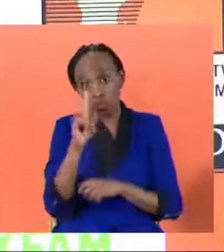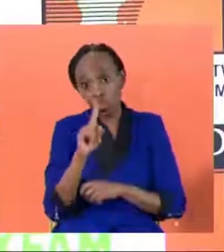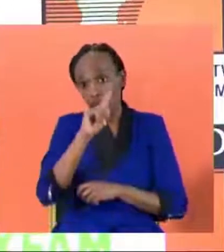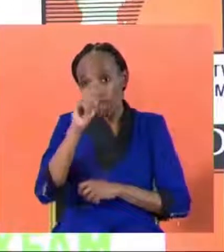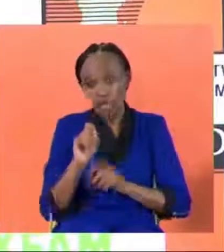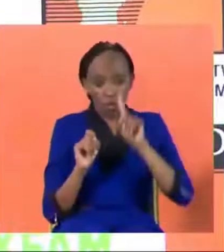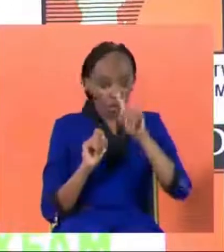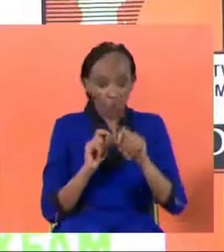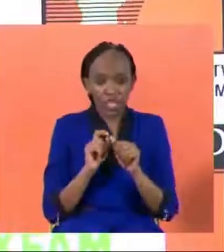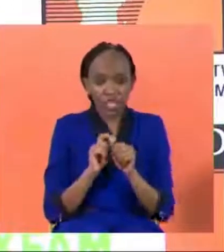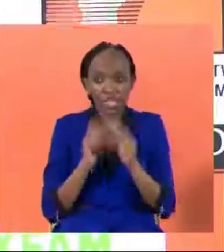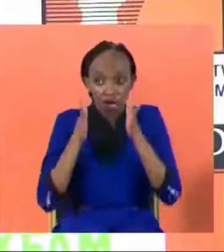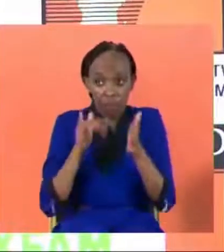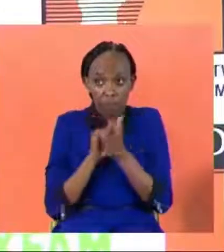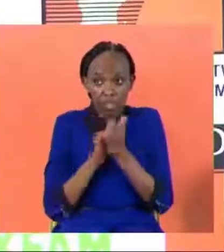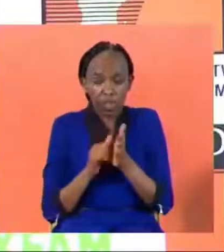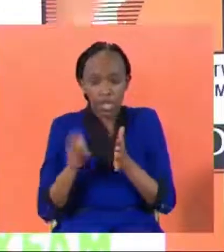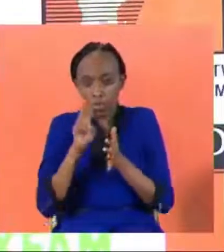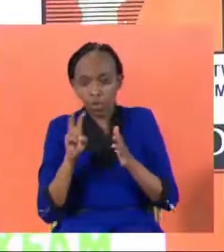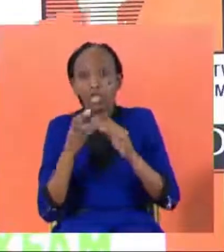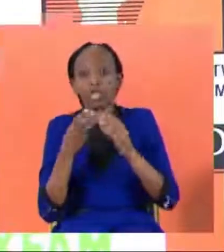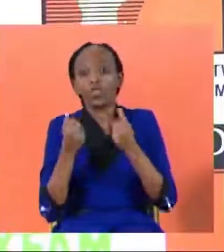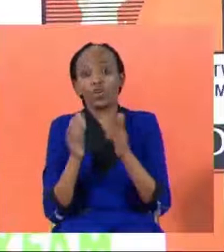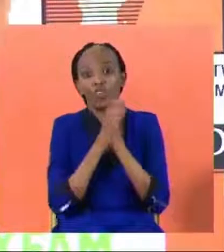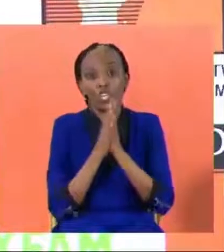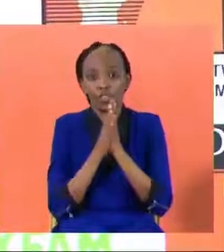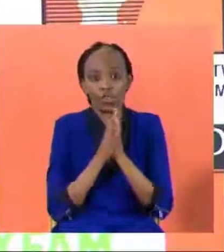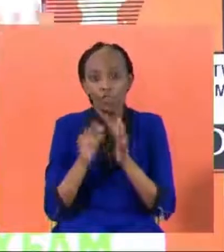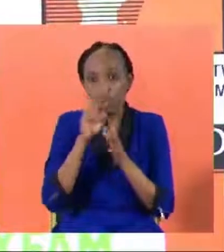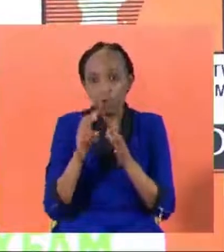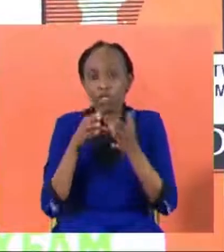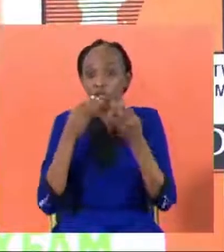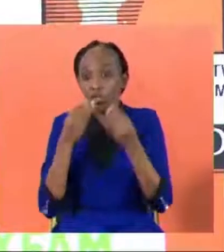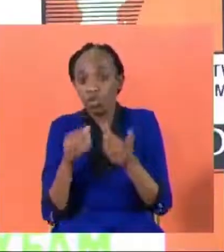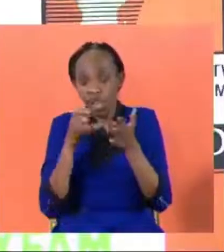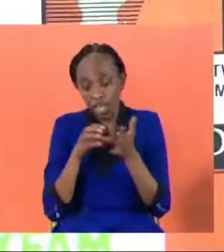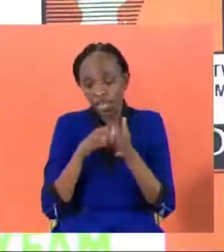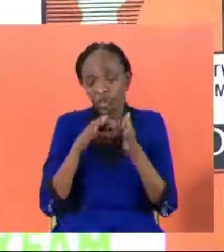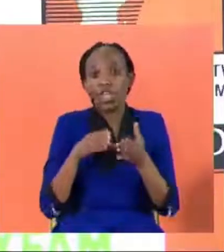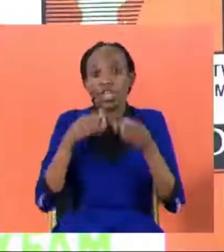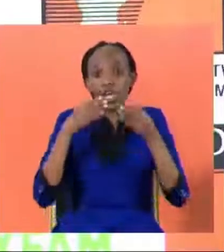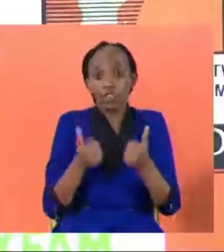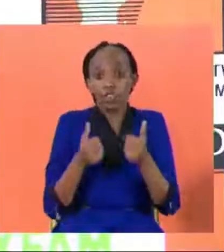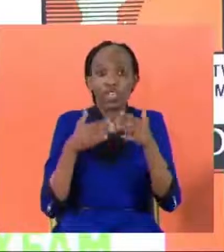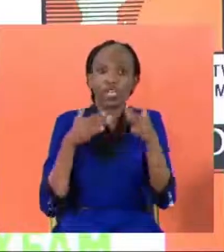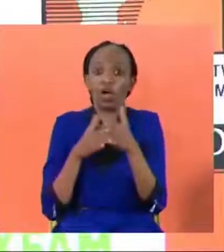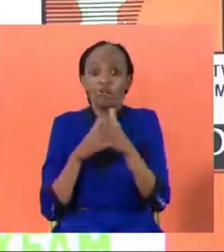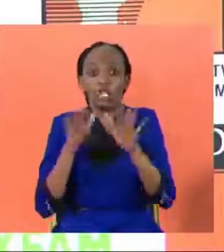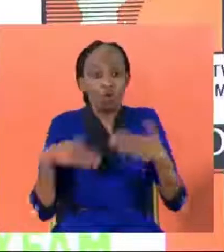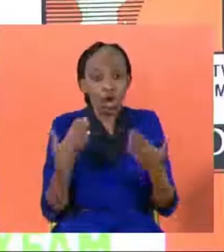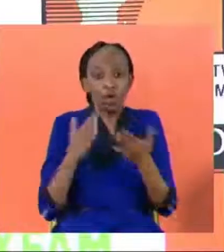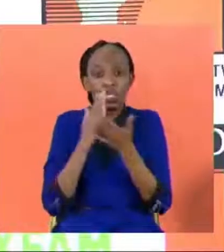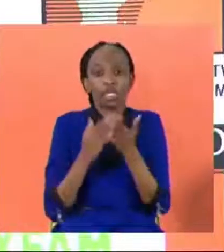of, the person that's looking to solve the story. Looking to solve the issue. How are they solving these obstacles? What are some